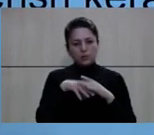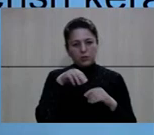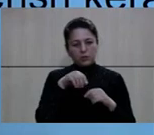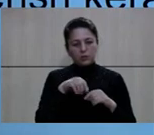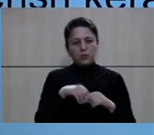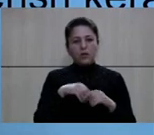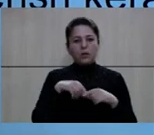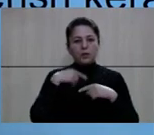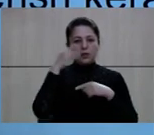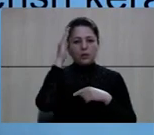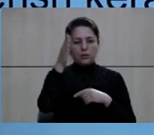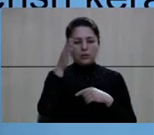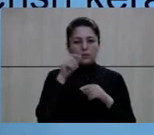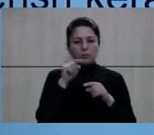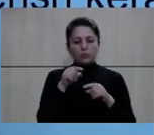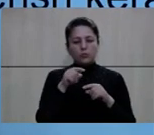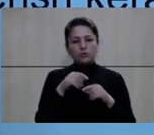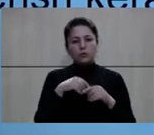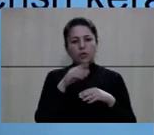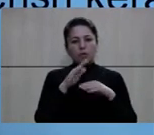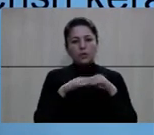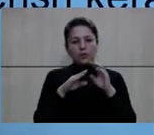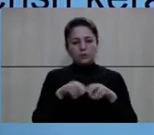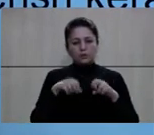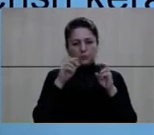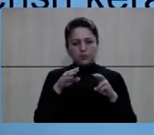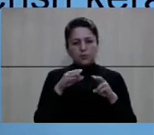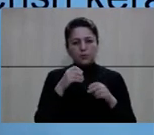albatta ertaga o'sha kasbning mazmuniga, mohiyatiga ega bo'lasiz.